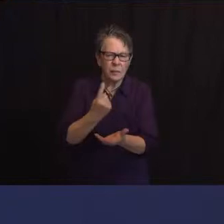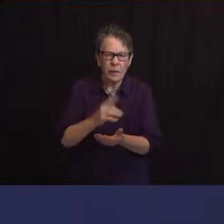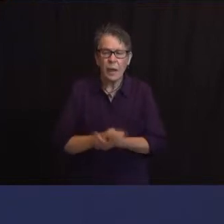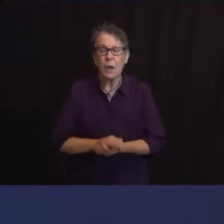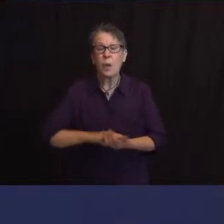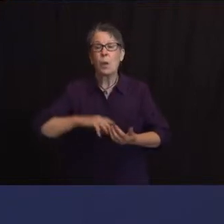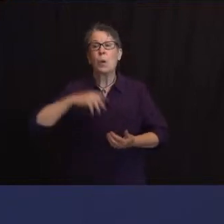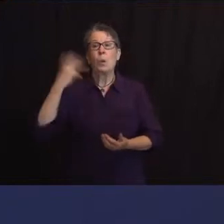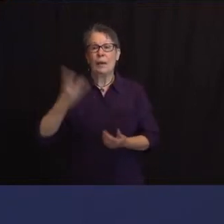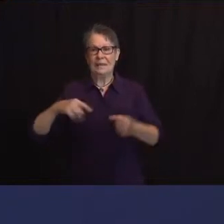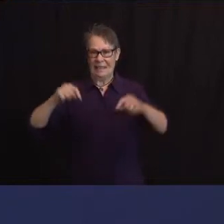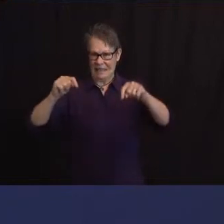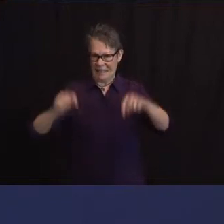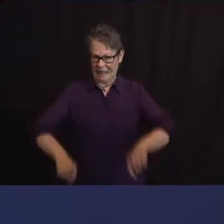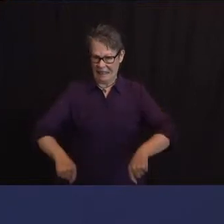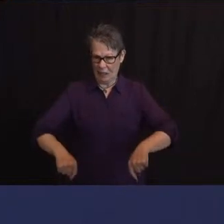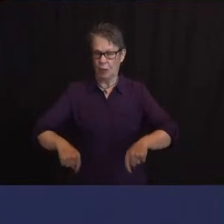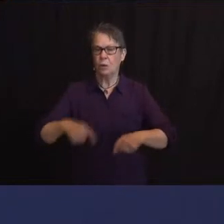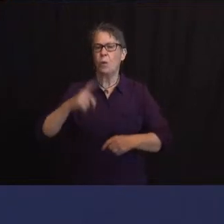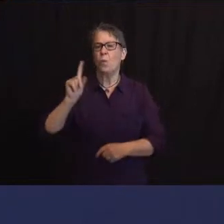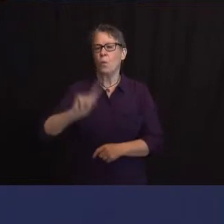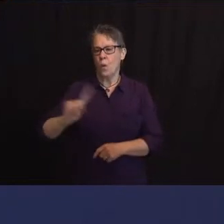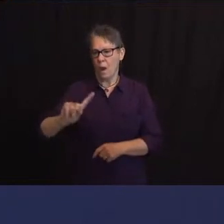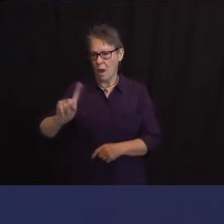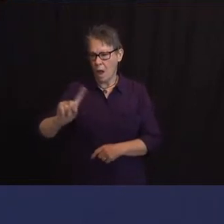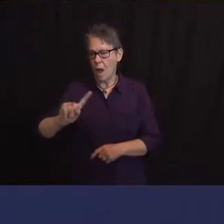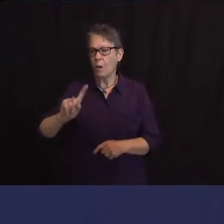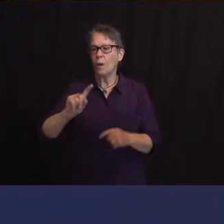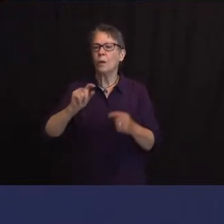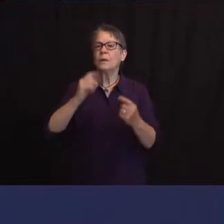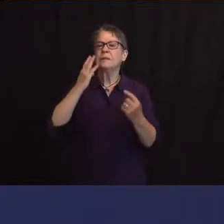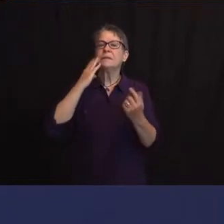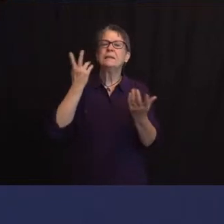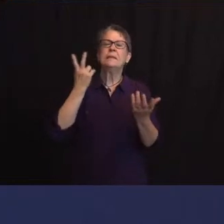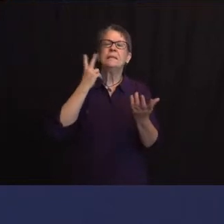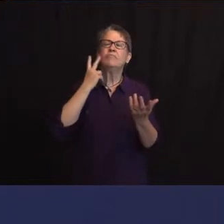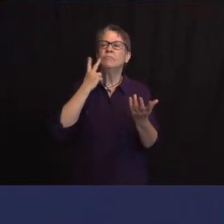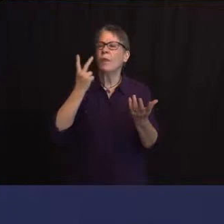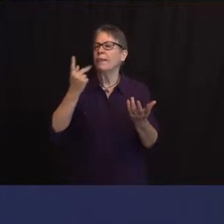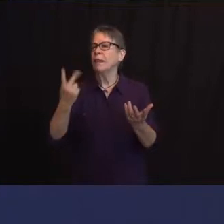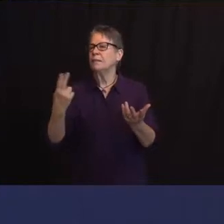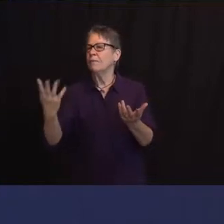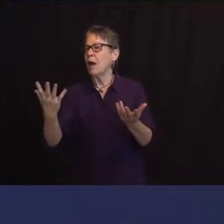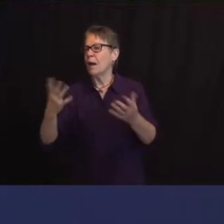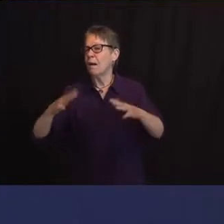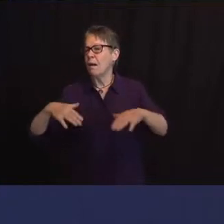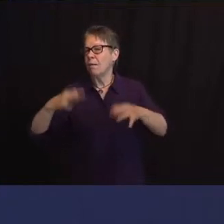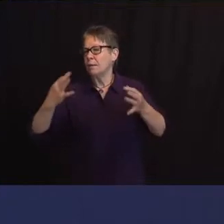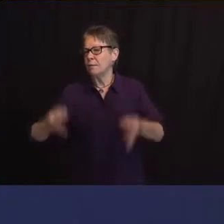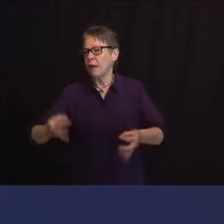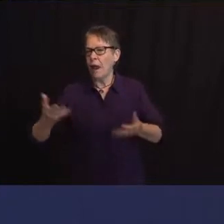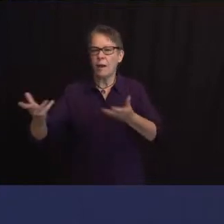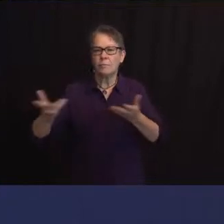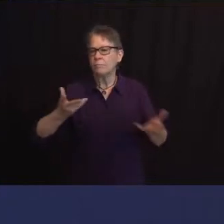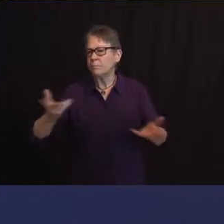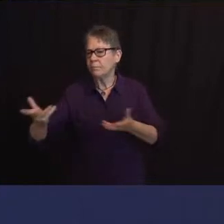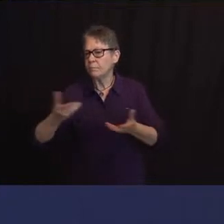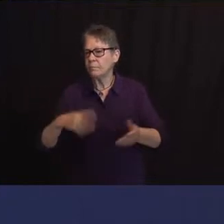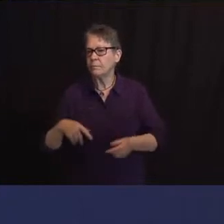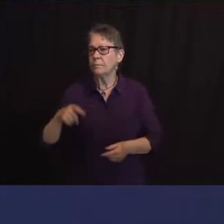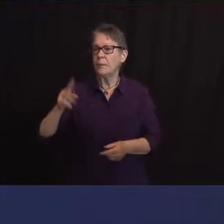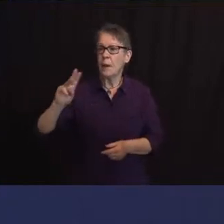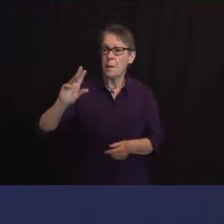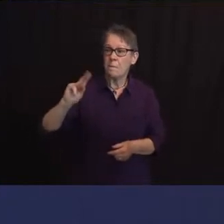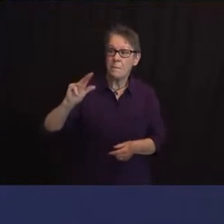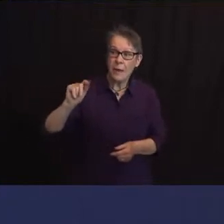week goes. Does that make sense? Matt, we'll start with you because you were kind enough to come out twice today, not just once. Good afternoon. Commissioner, on the variants,